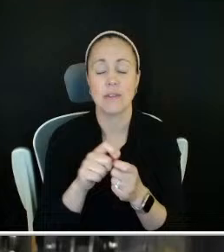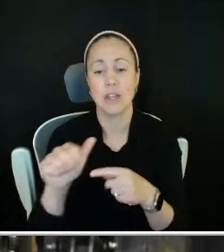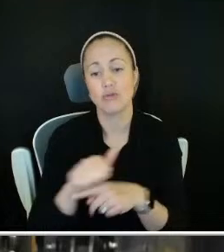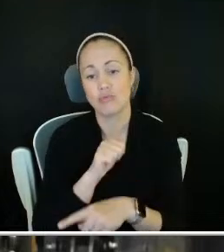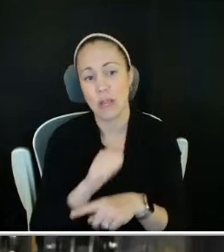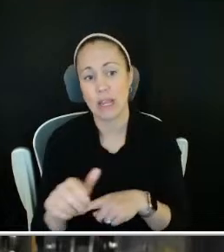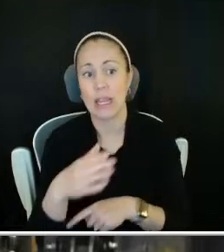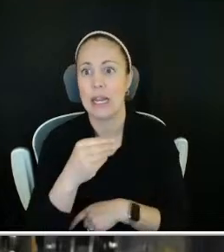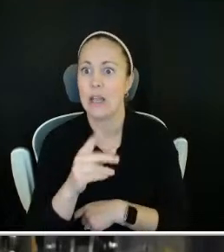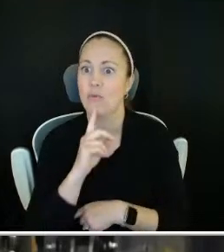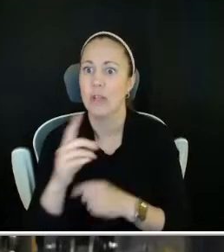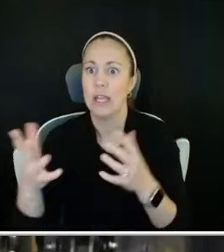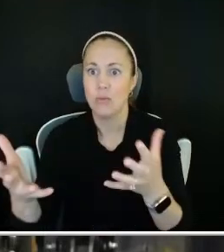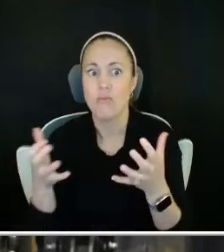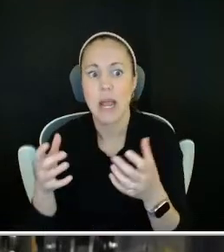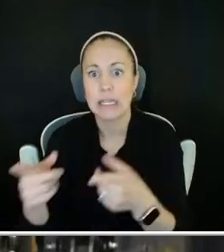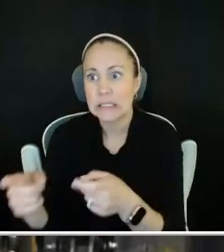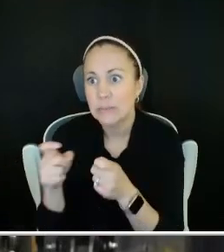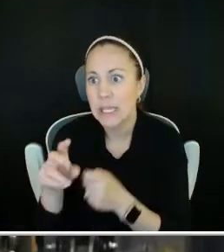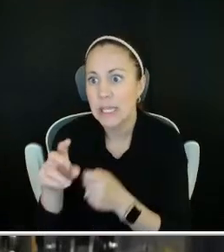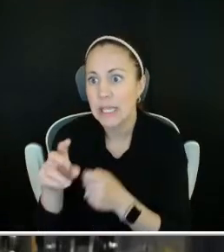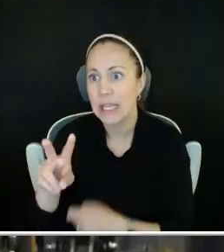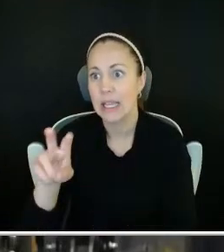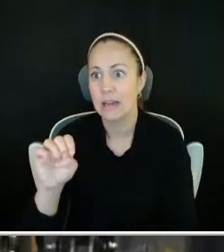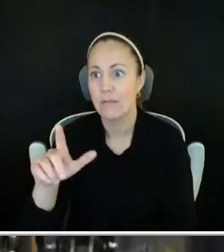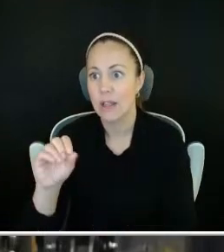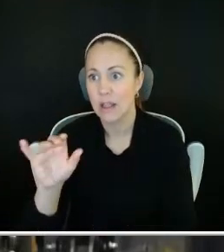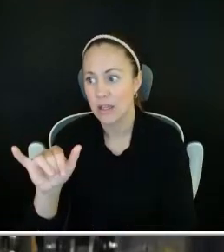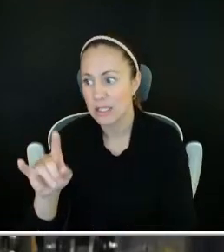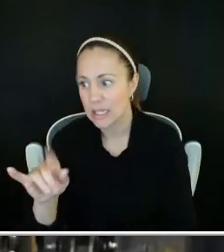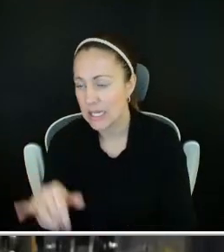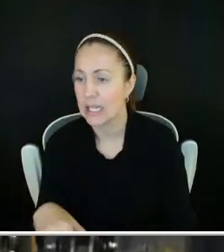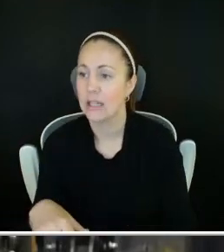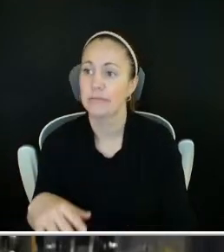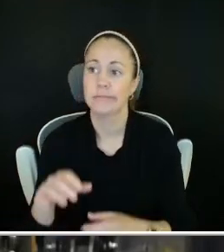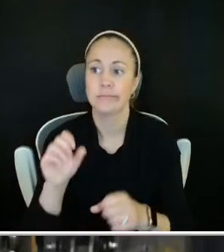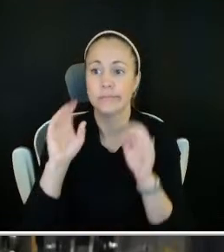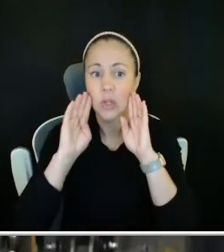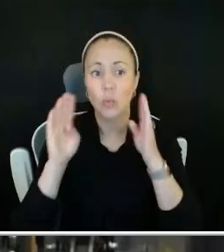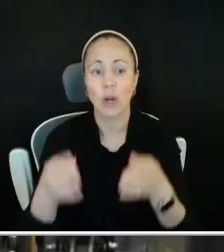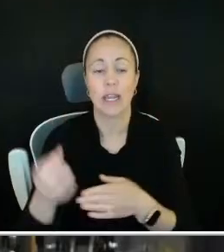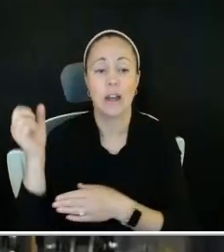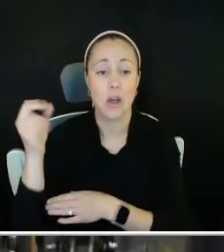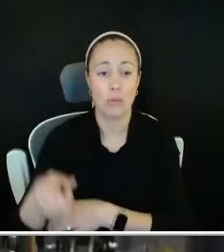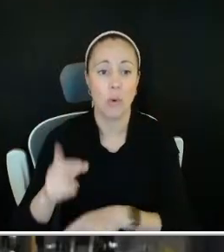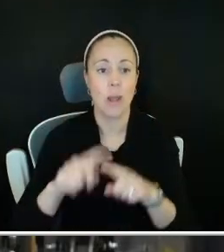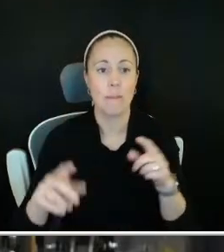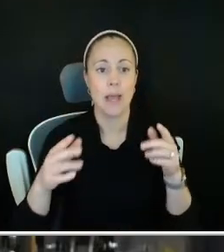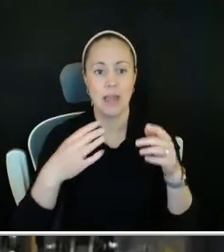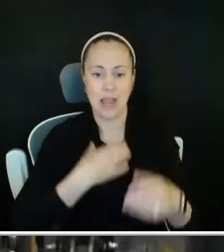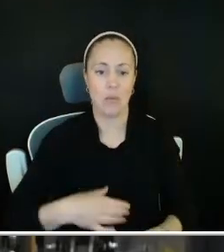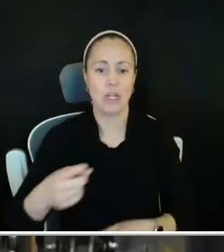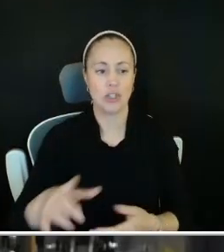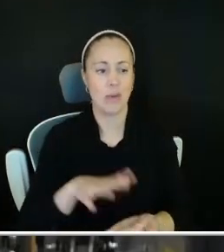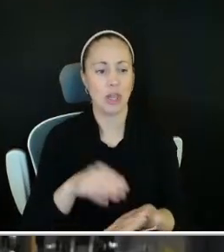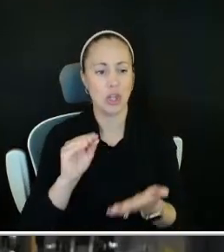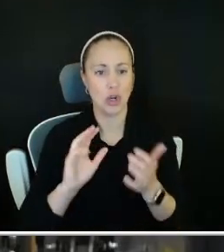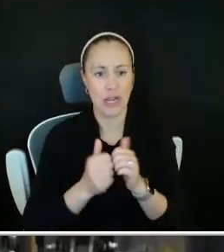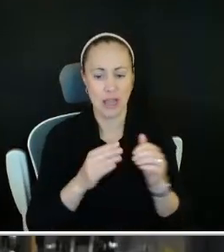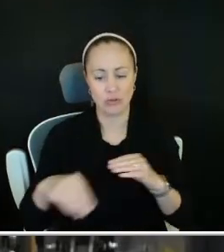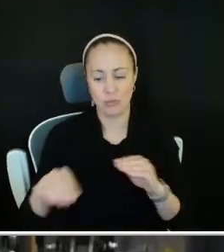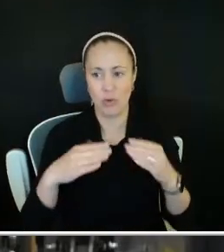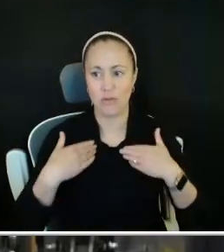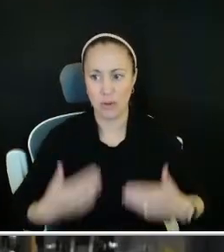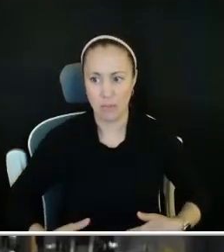velocity and working on throwing. What I wish they did more of was learn how to move their body and get control of their